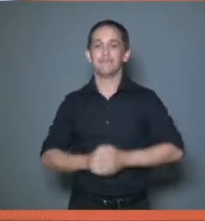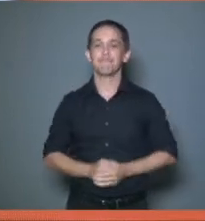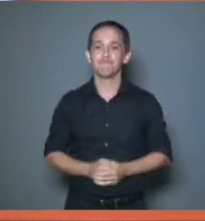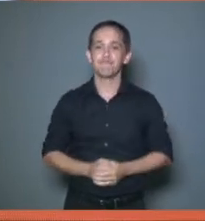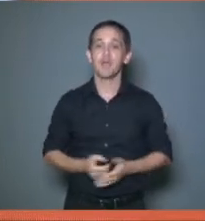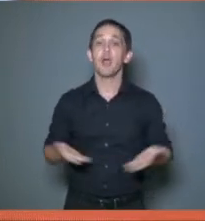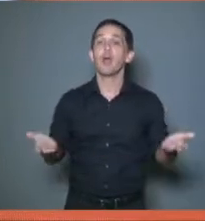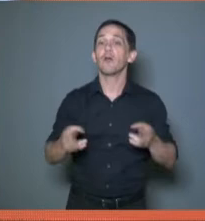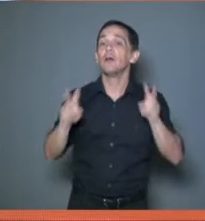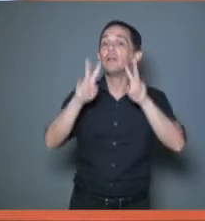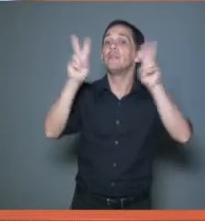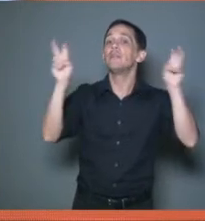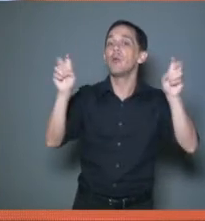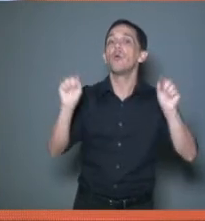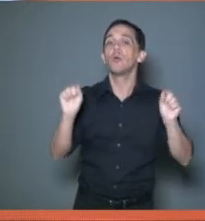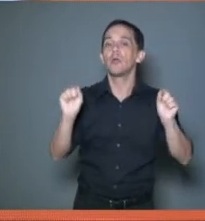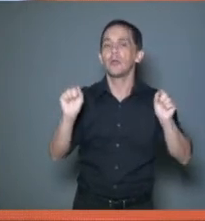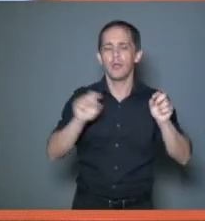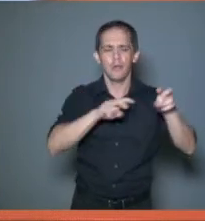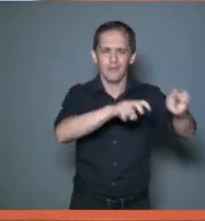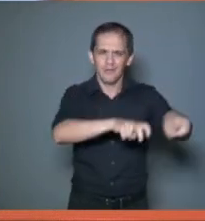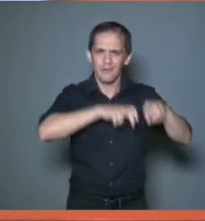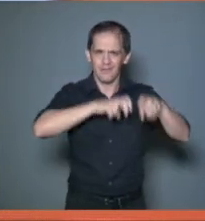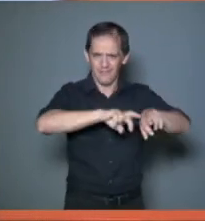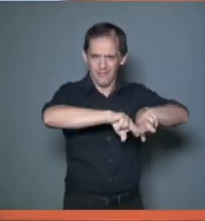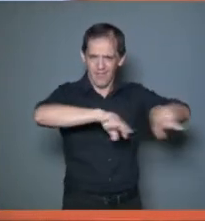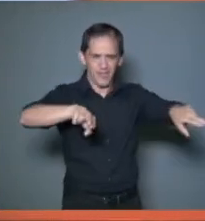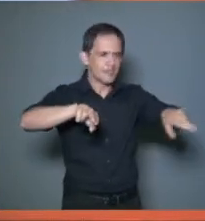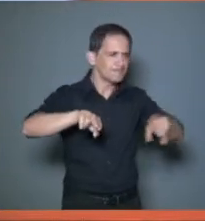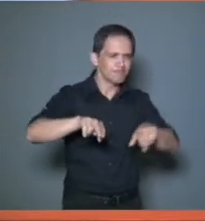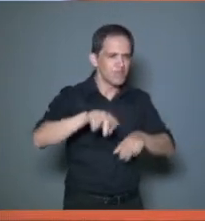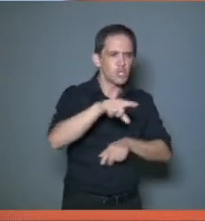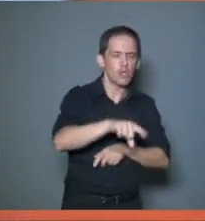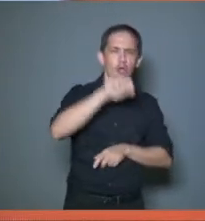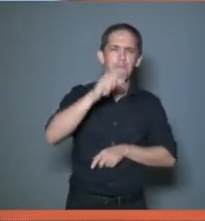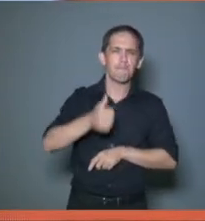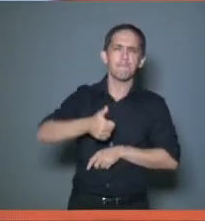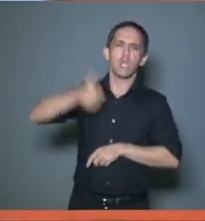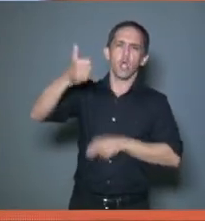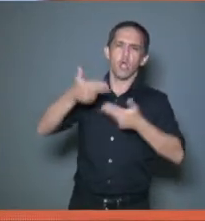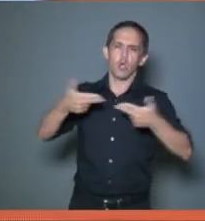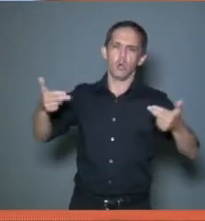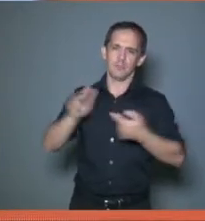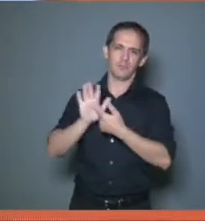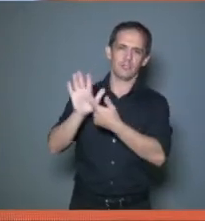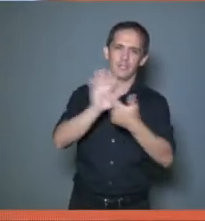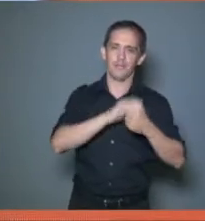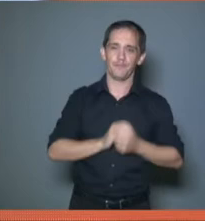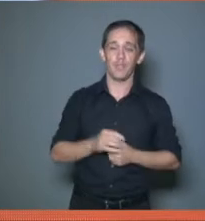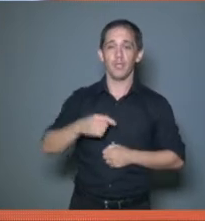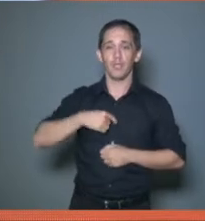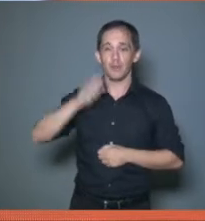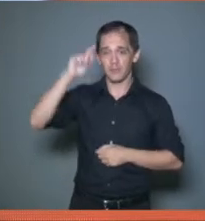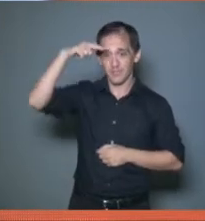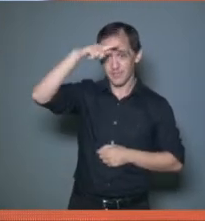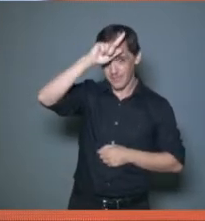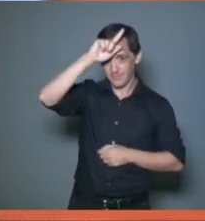SLC Agricola. This year, we bring the topic, the best in agriculture. I'm Rodrigo